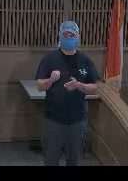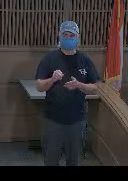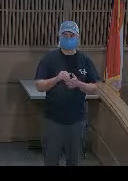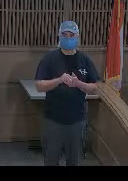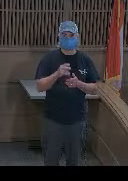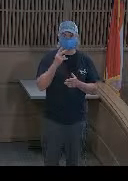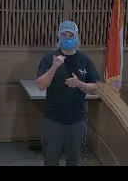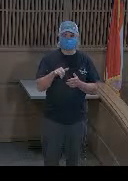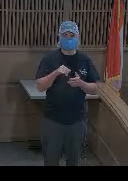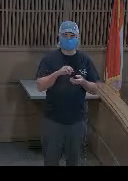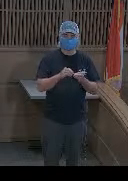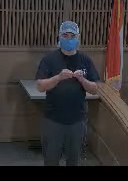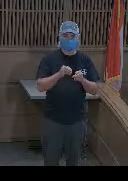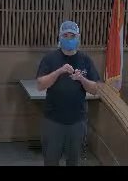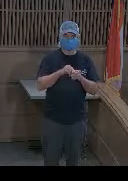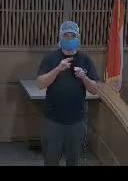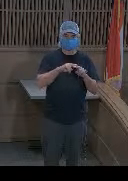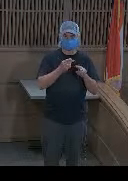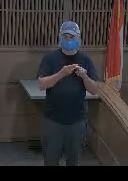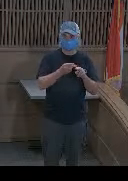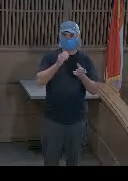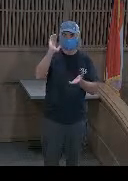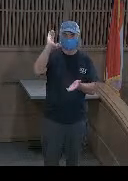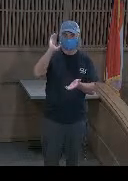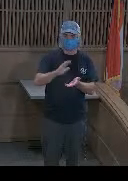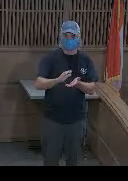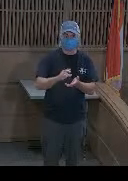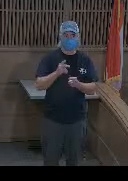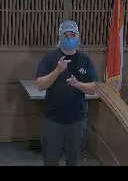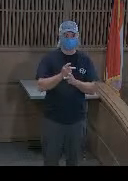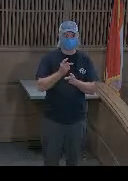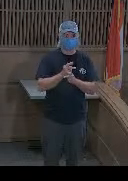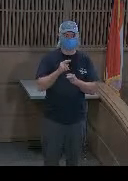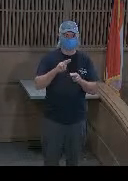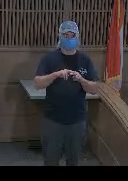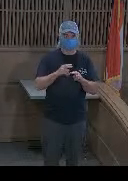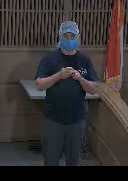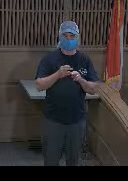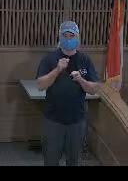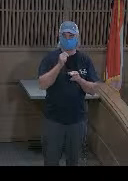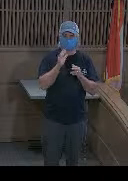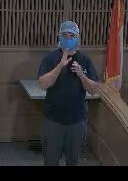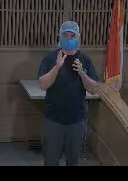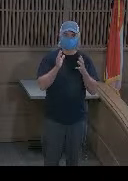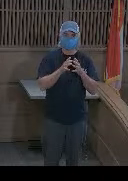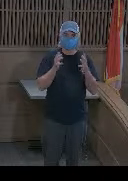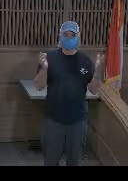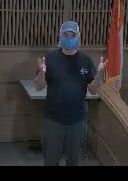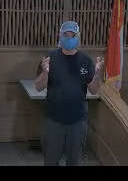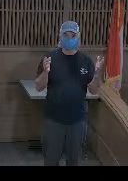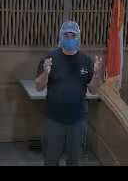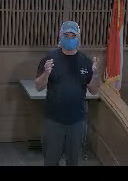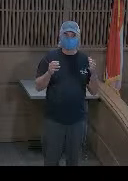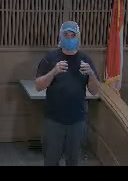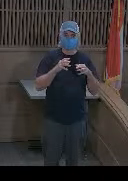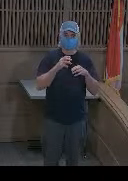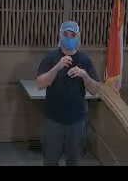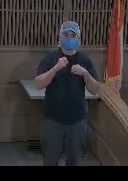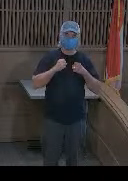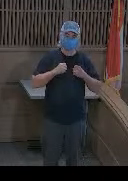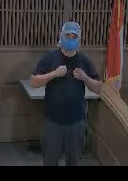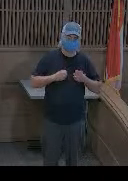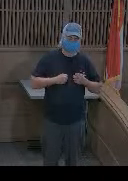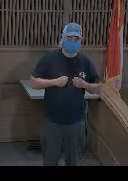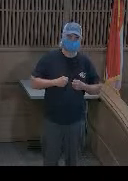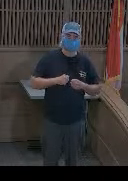hospital admit numbers go way down and keep the hospital so that it's not overloaded. So I ask you again, please look at